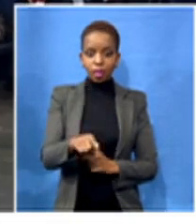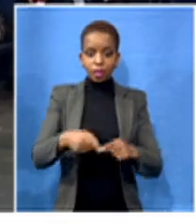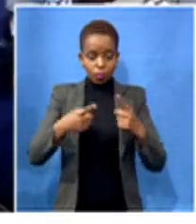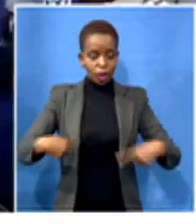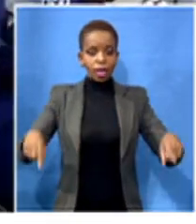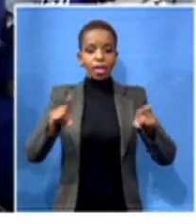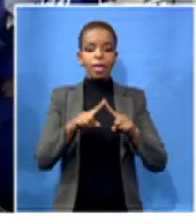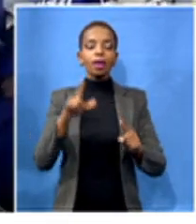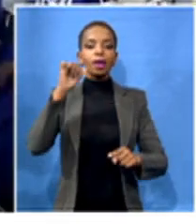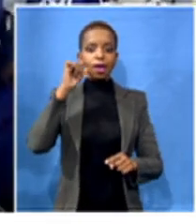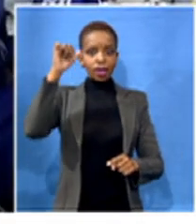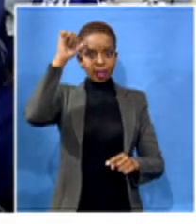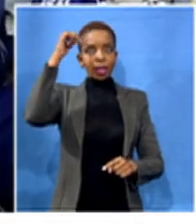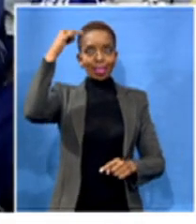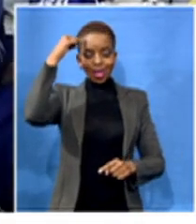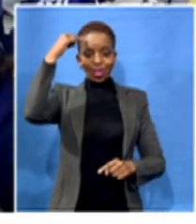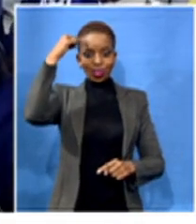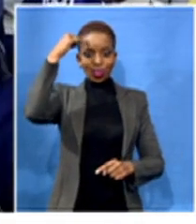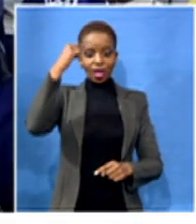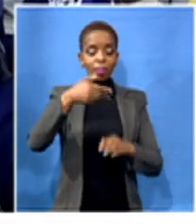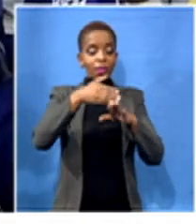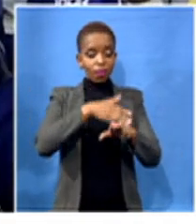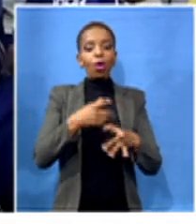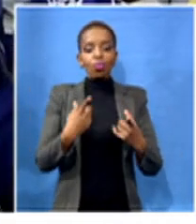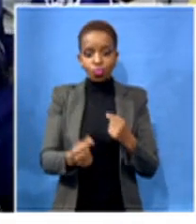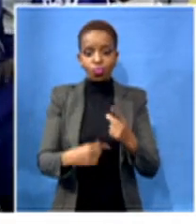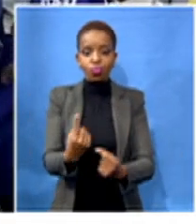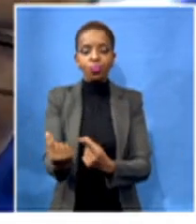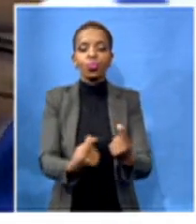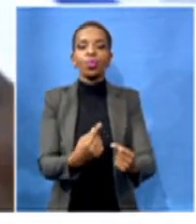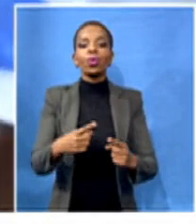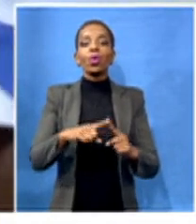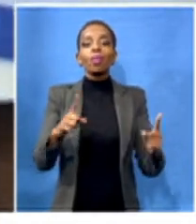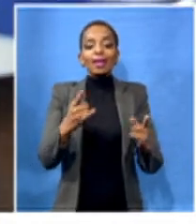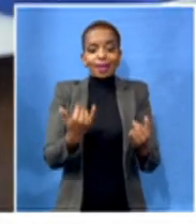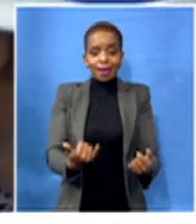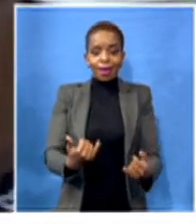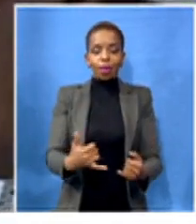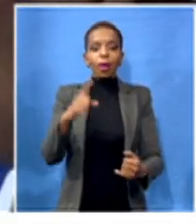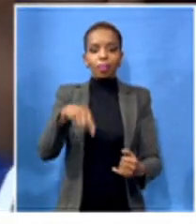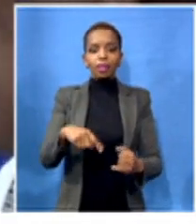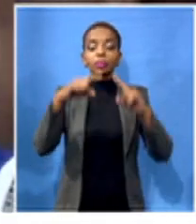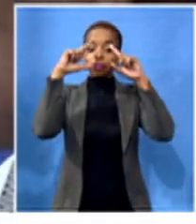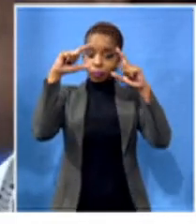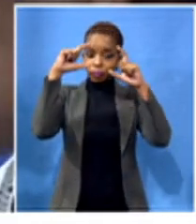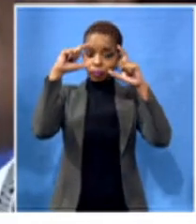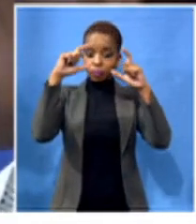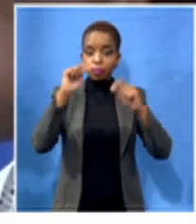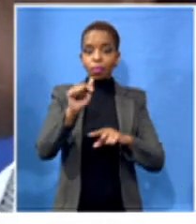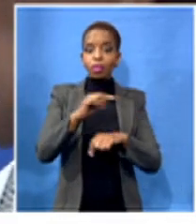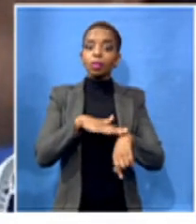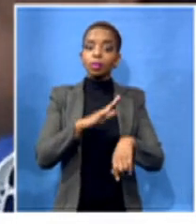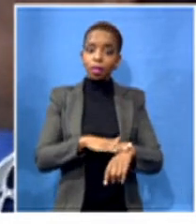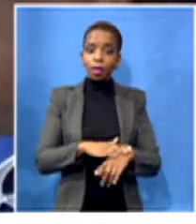we do things. And it's up to us now to ensure that we live consciously. This is a very, very big moment for us.